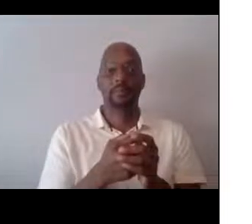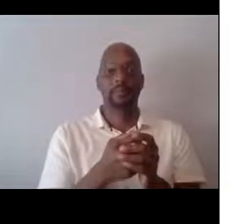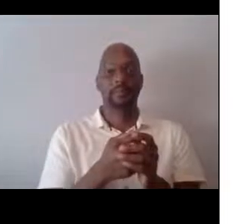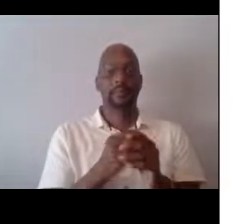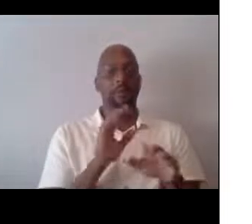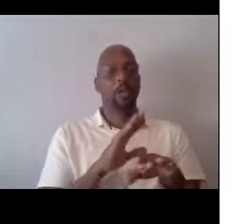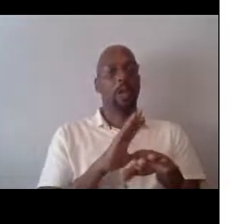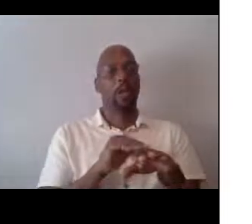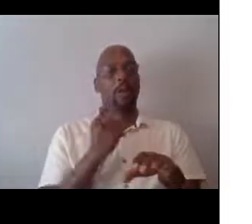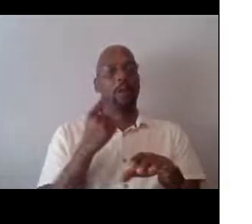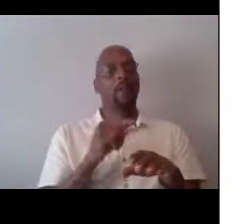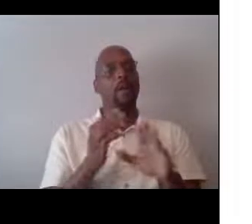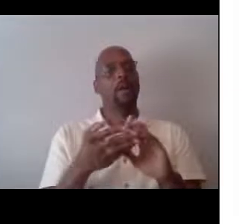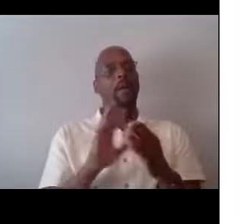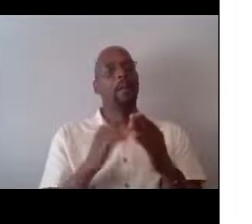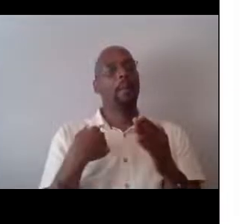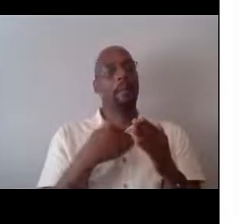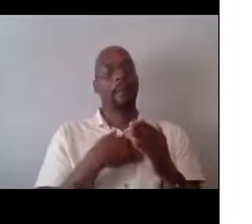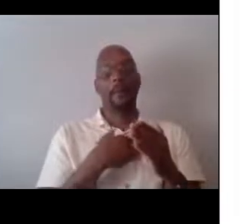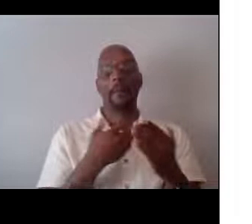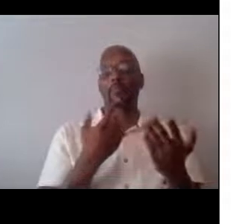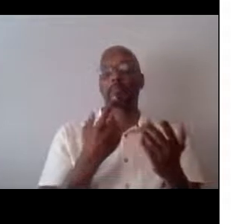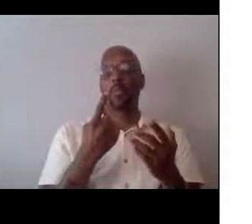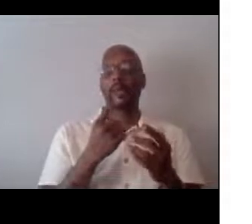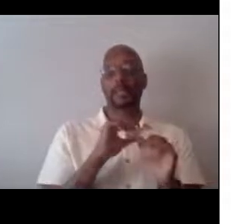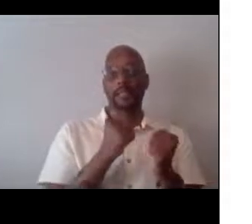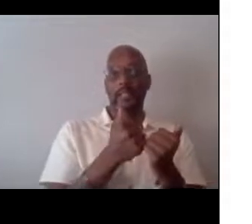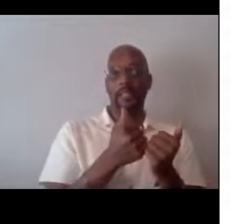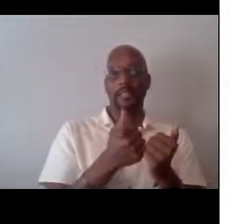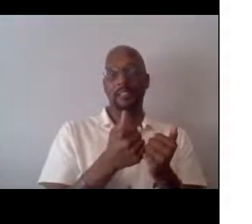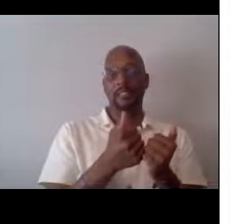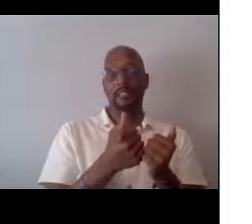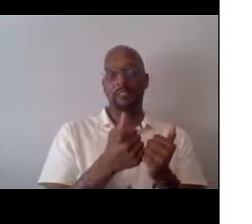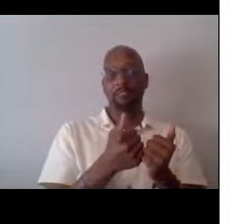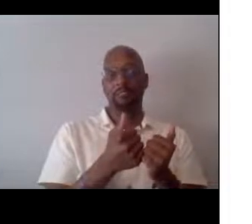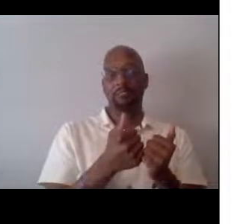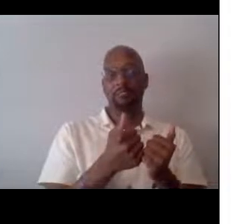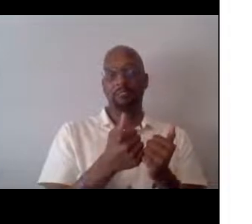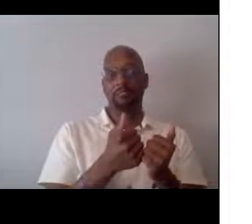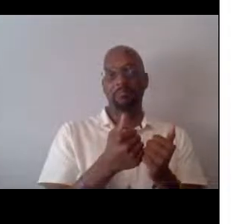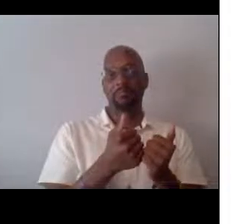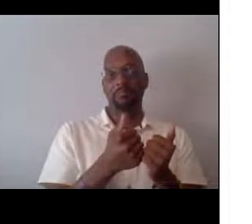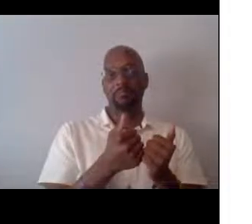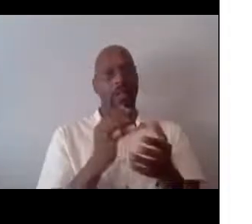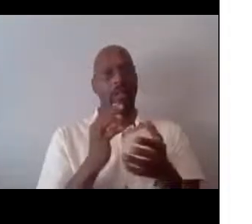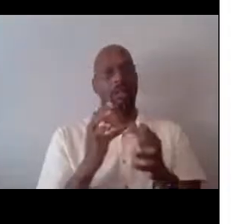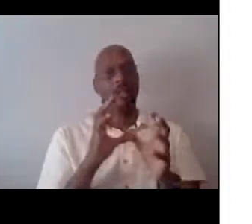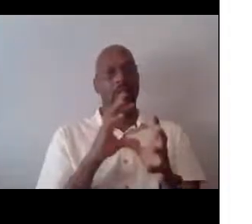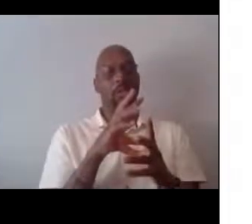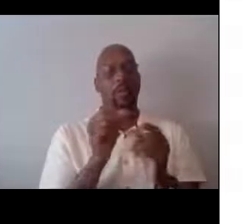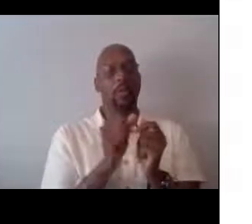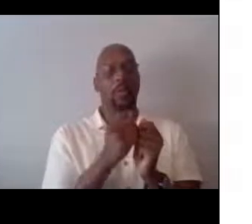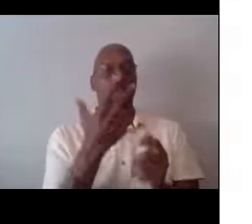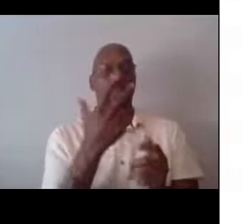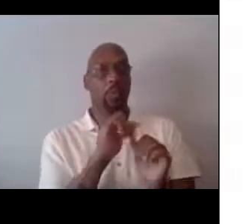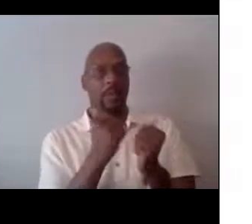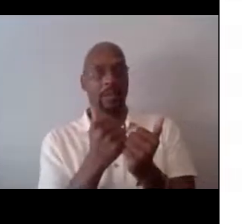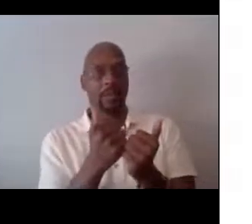committee members for one interagency committee for our three agencies. The committee will